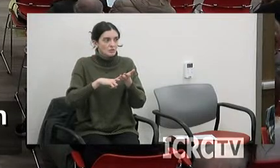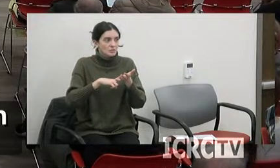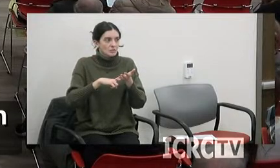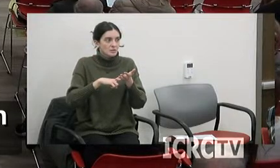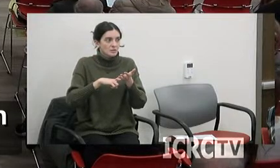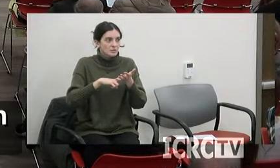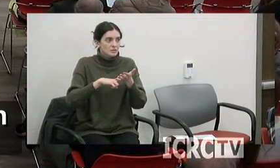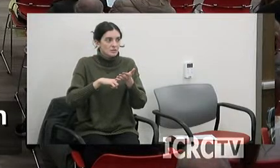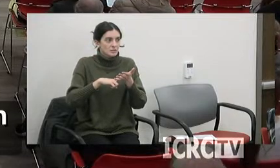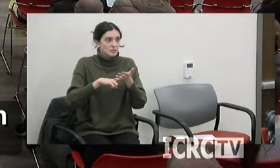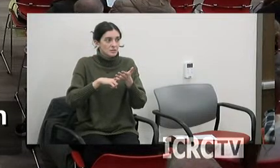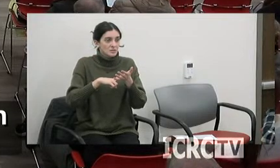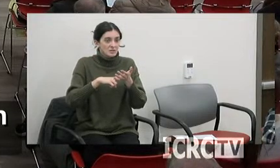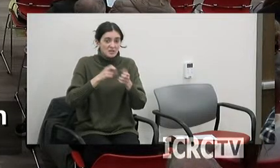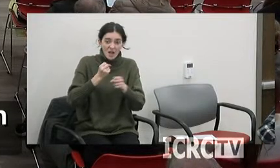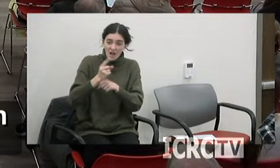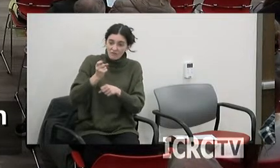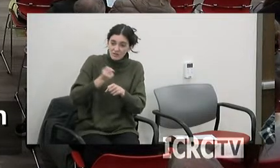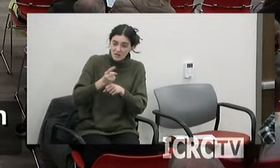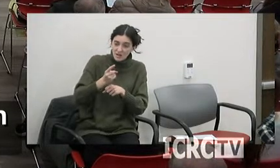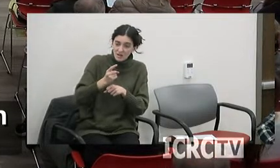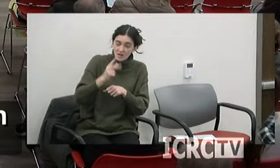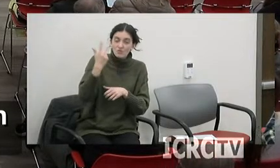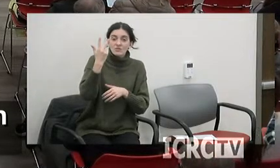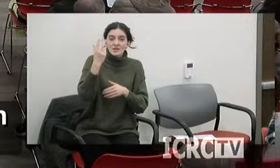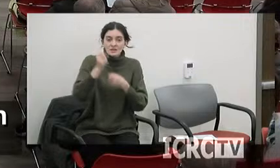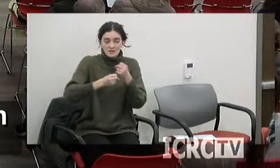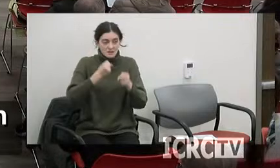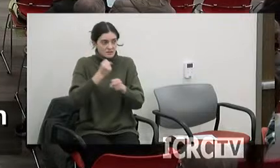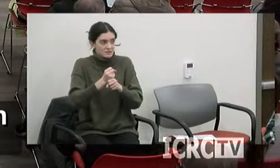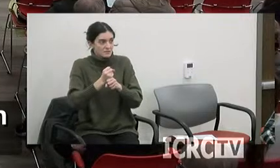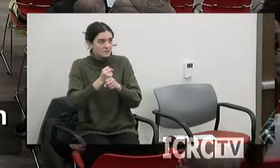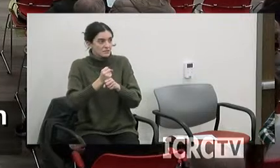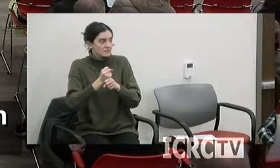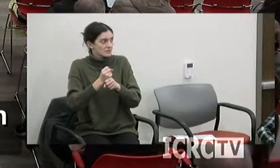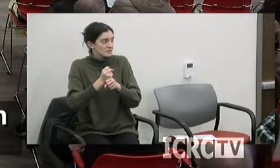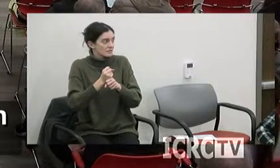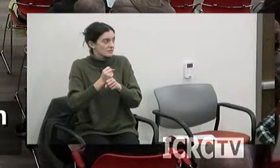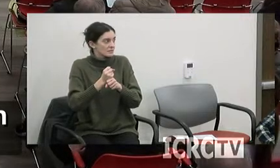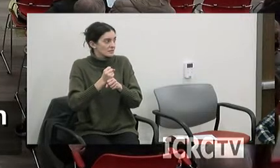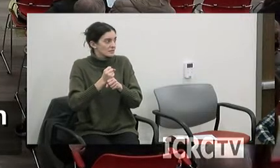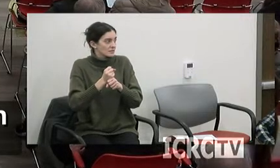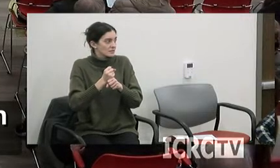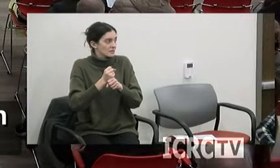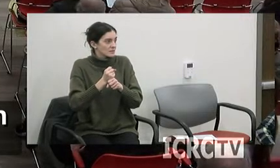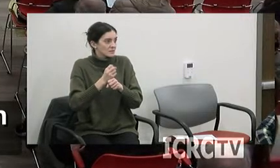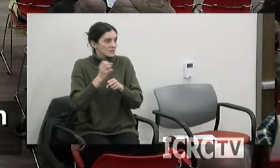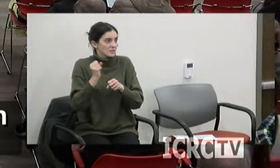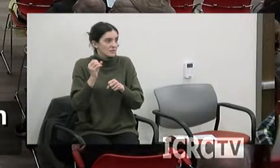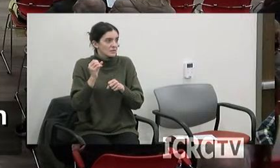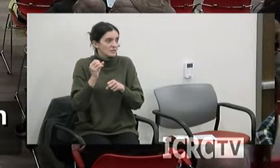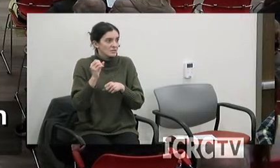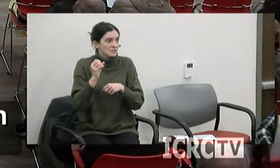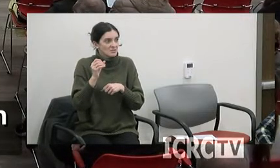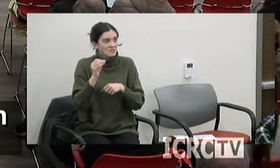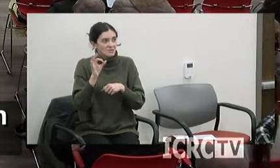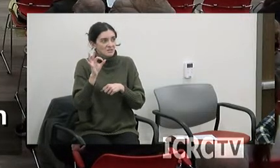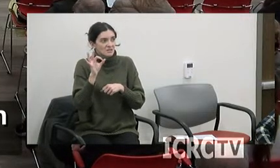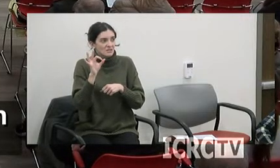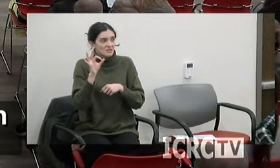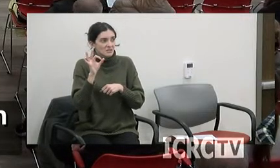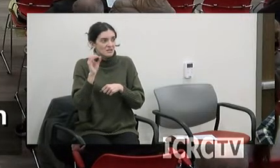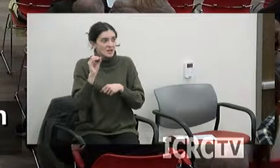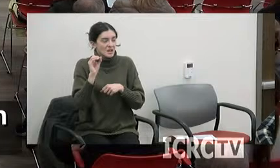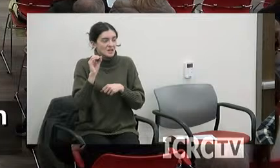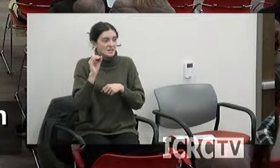is per year for 3 years, correct? yes, So that would be like a $90,000 total. correct. Okay, I need a